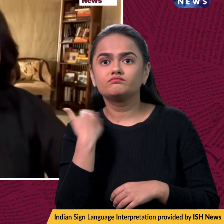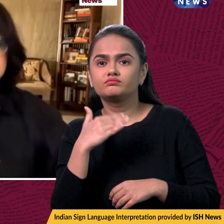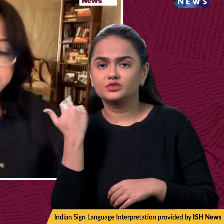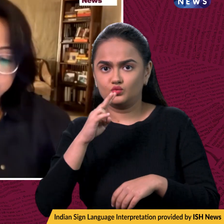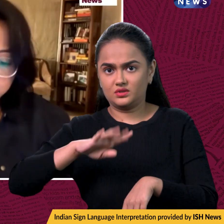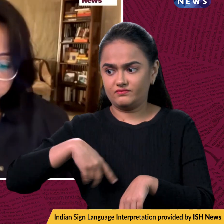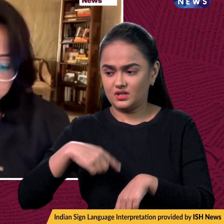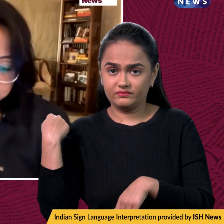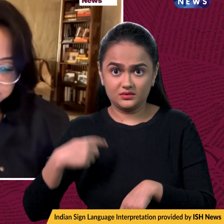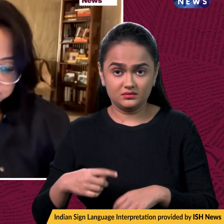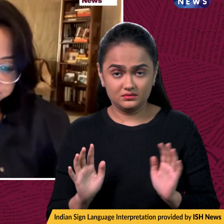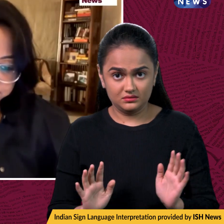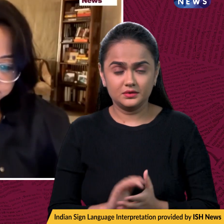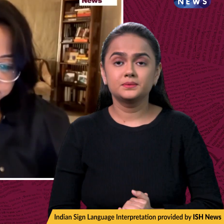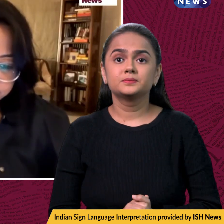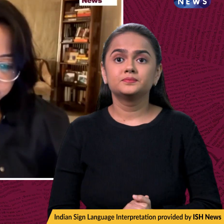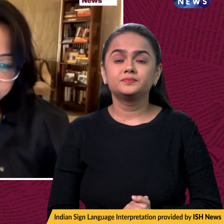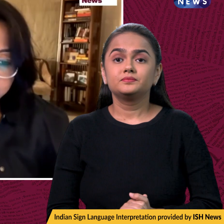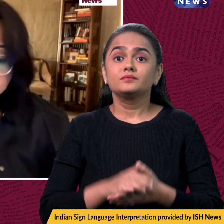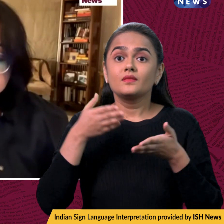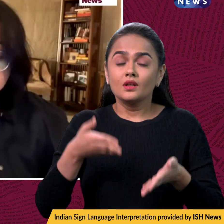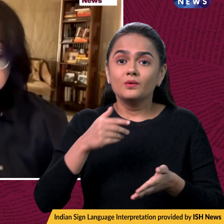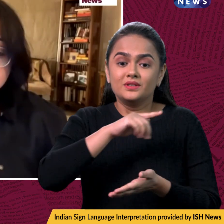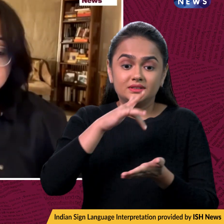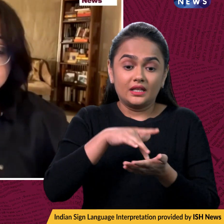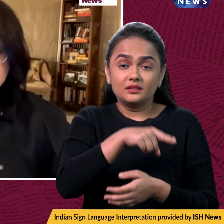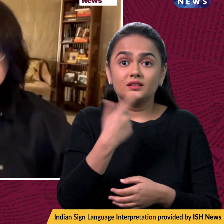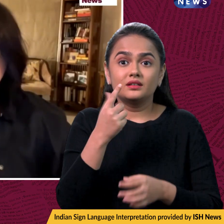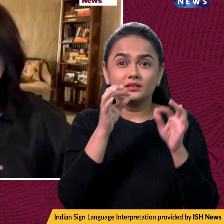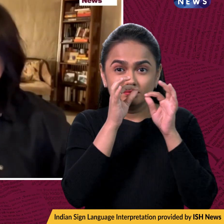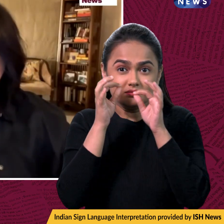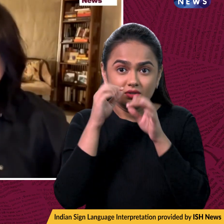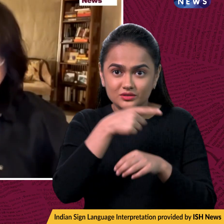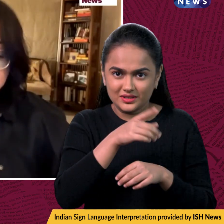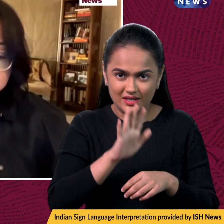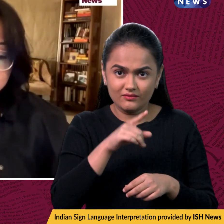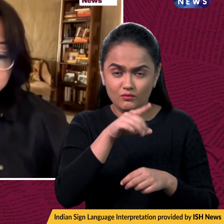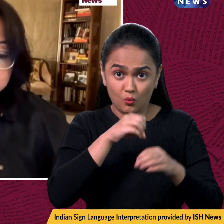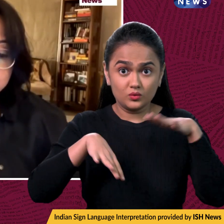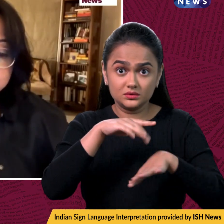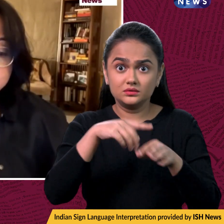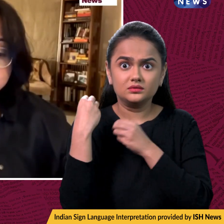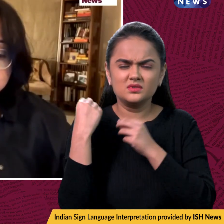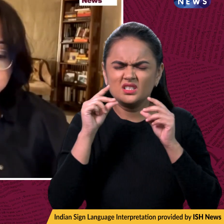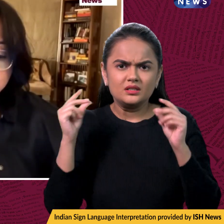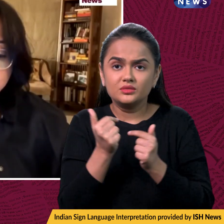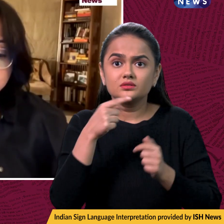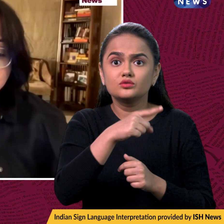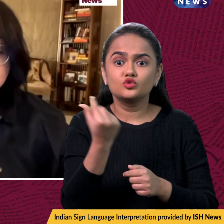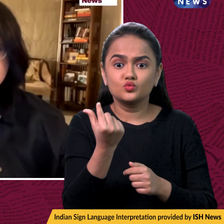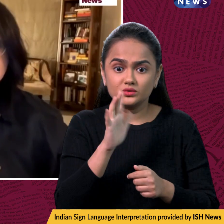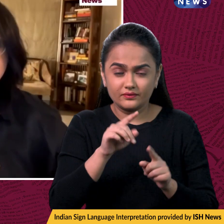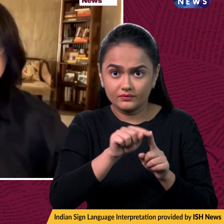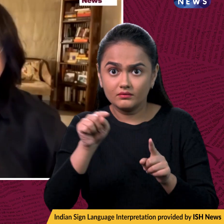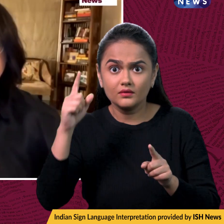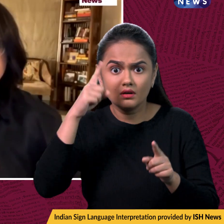293 deaths in the last 24 hours. The Centre for Drugs Standard Control Organization has granted emergency use